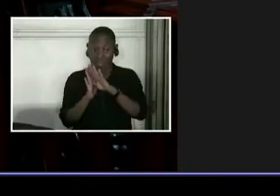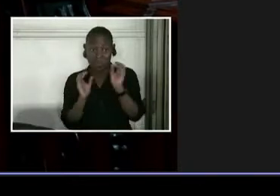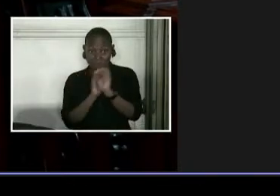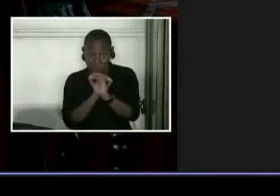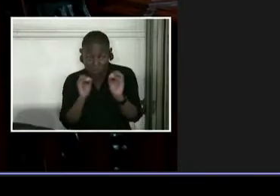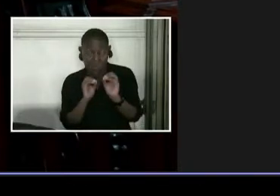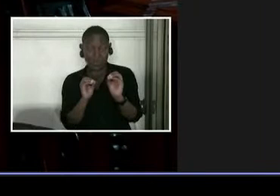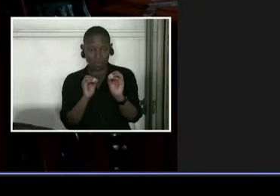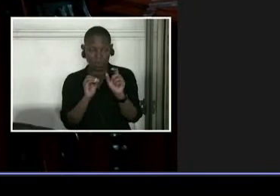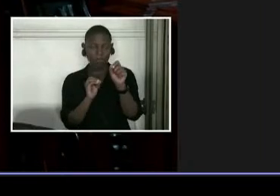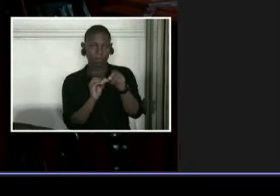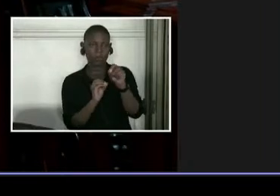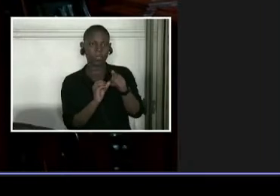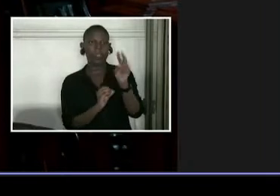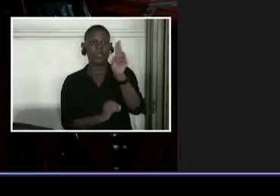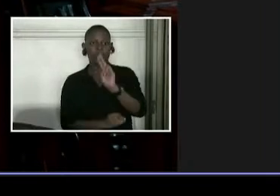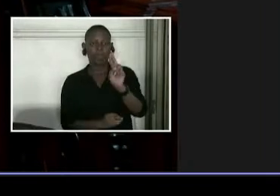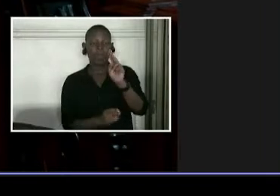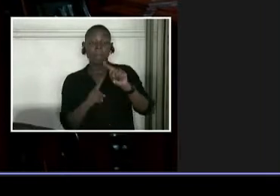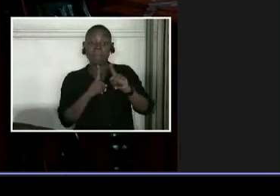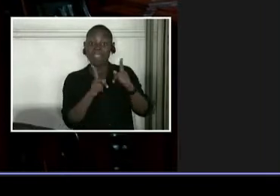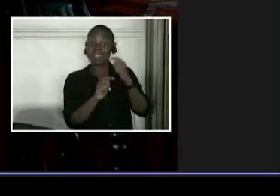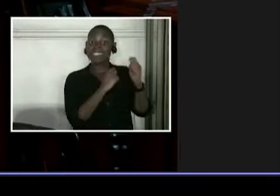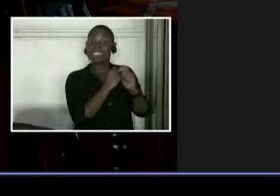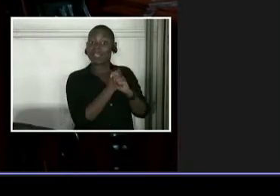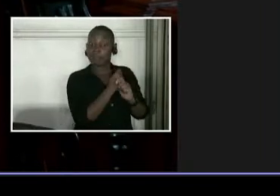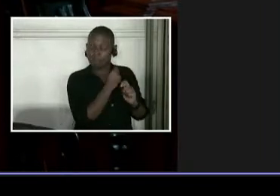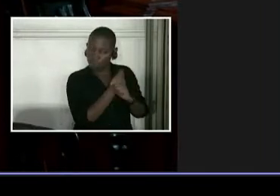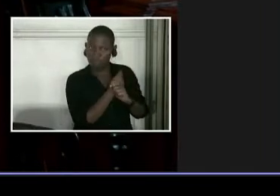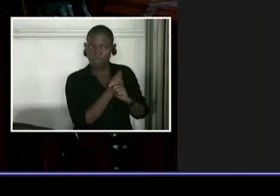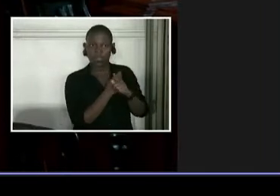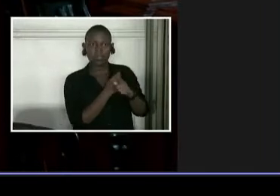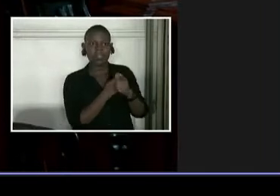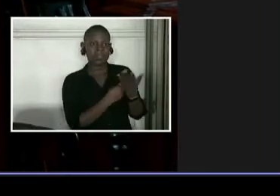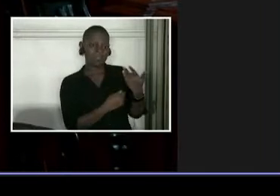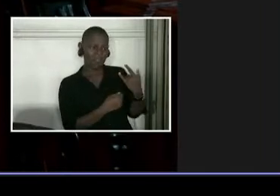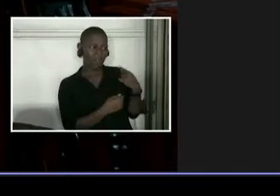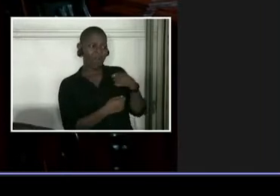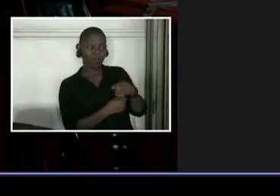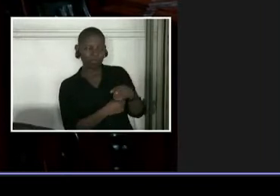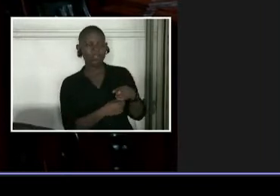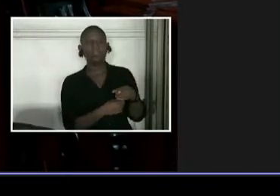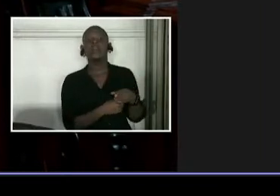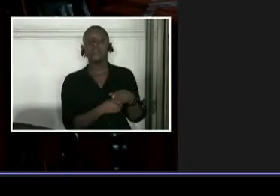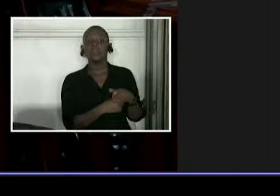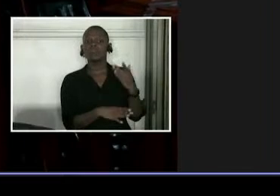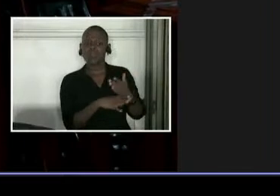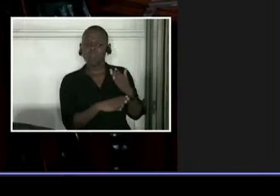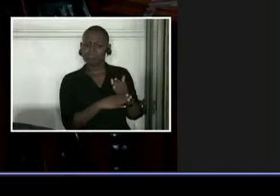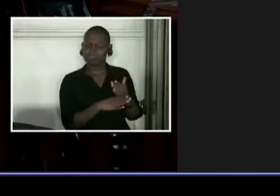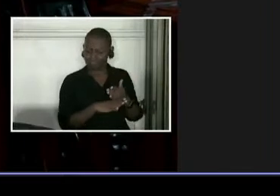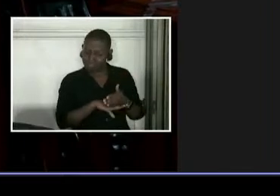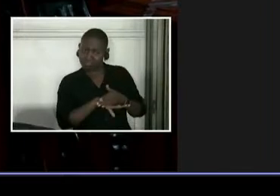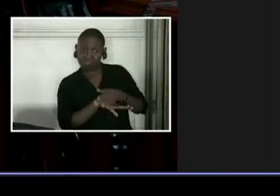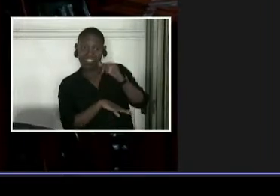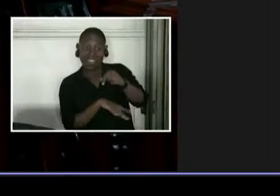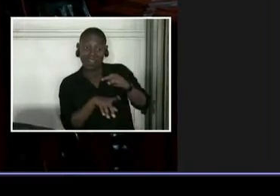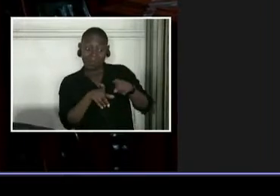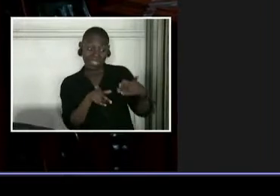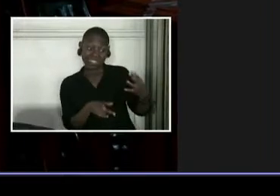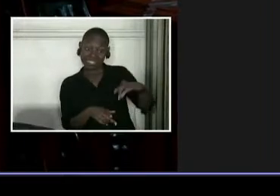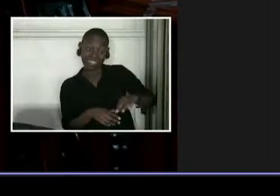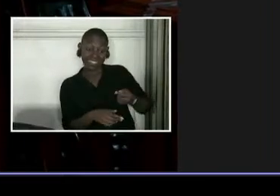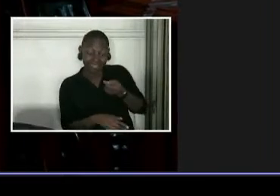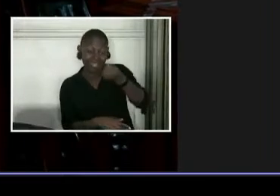Quamash, and Hammersdale, only as temporary residents. They were regarded as cheap labor that helped create wealth for